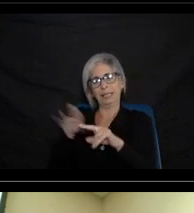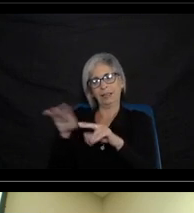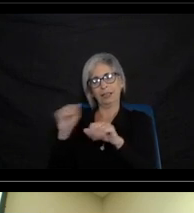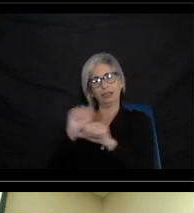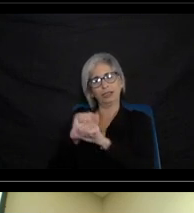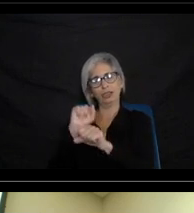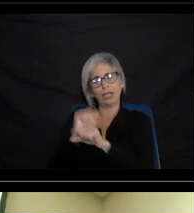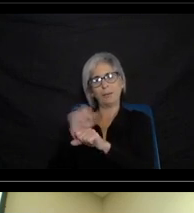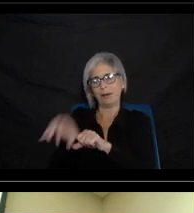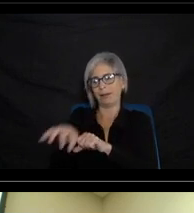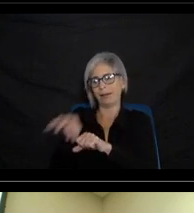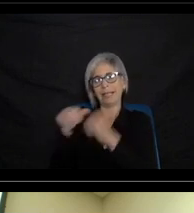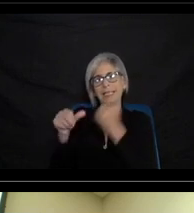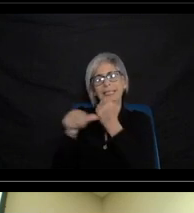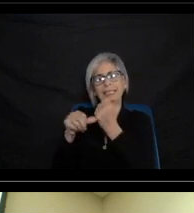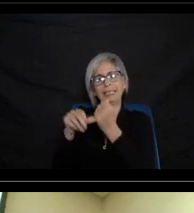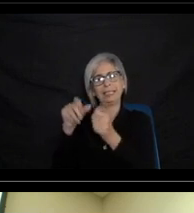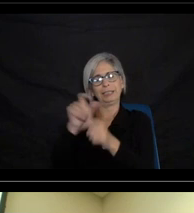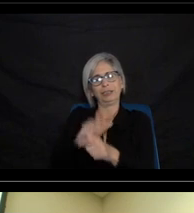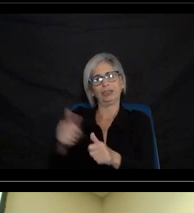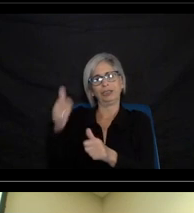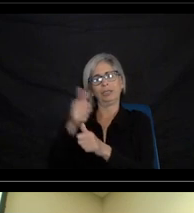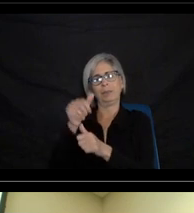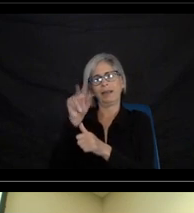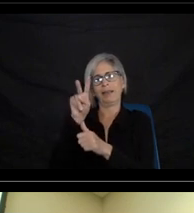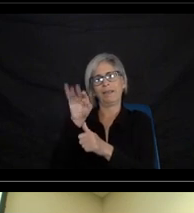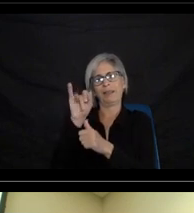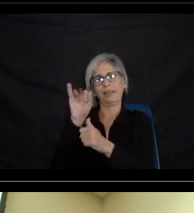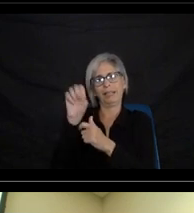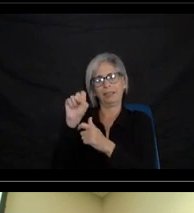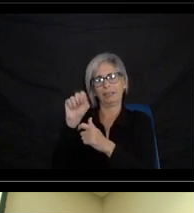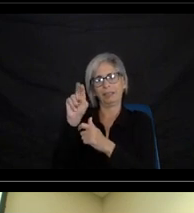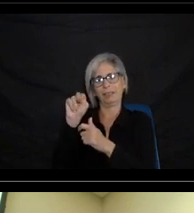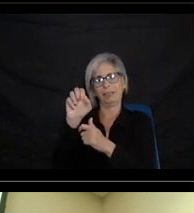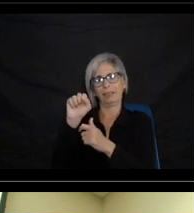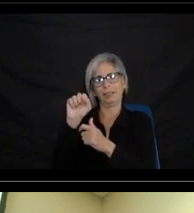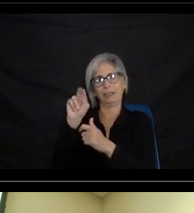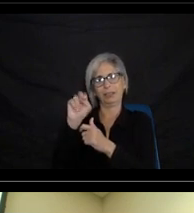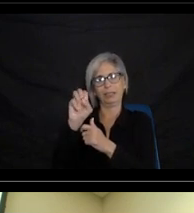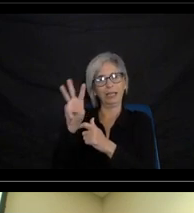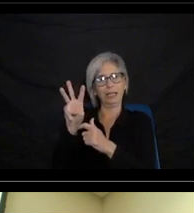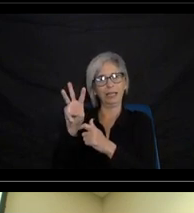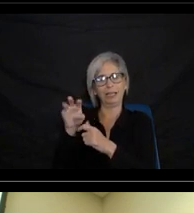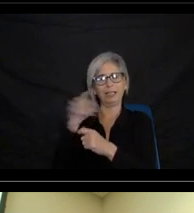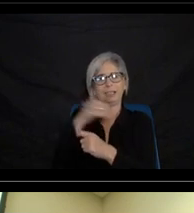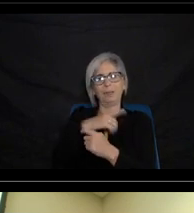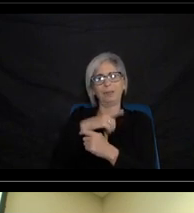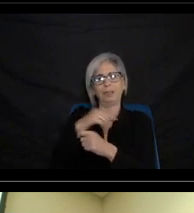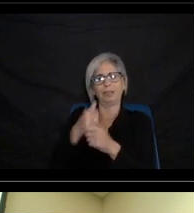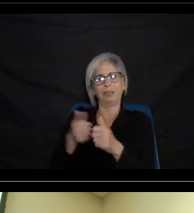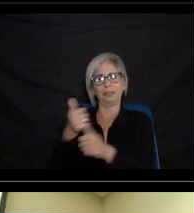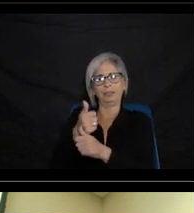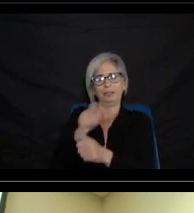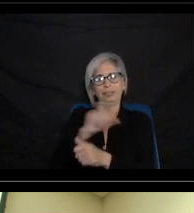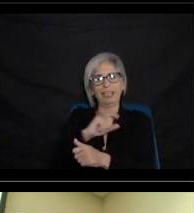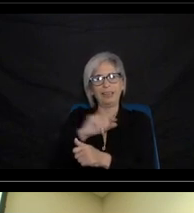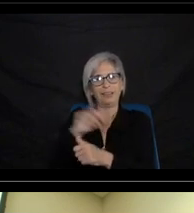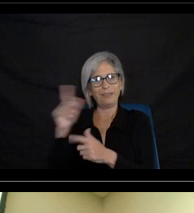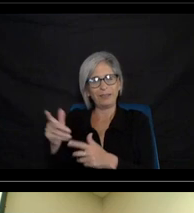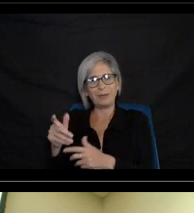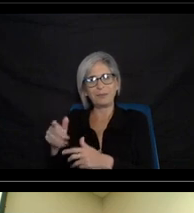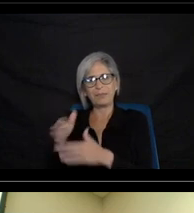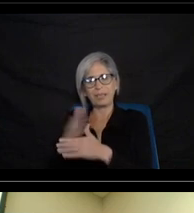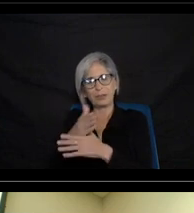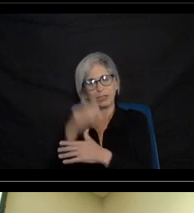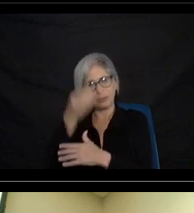selected Assistant Chief Vanessa Snow to be the interim deputy chief to start with here in that role. I'll just share